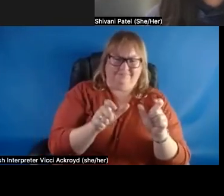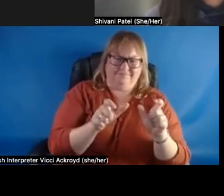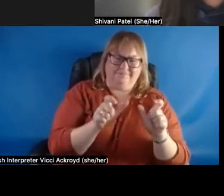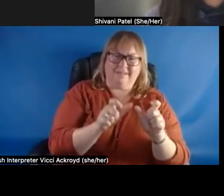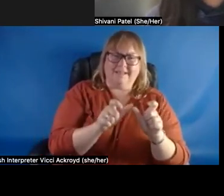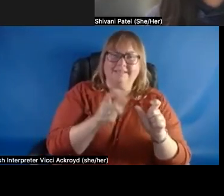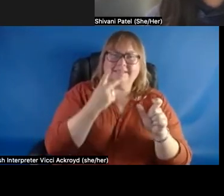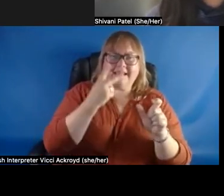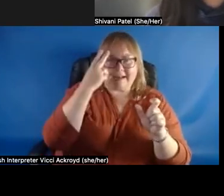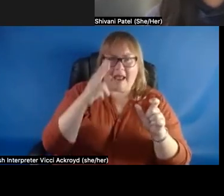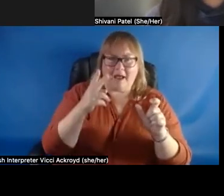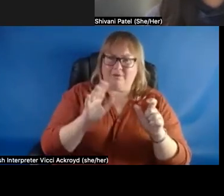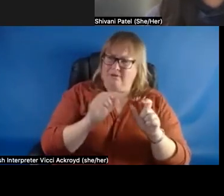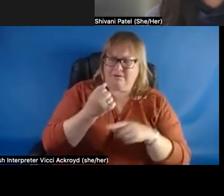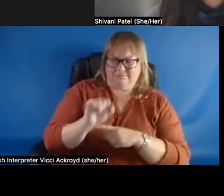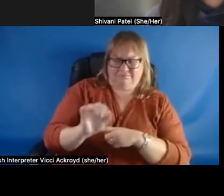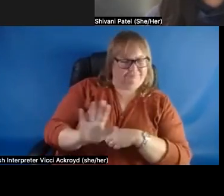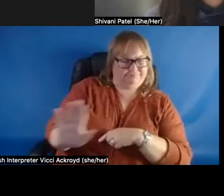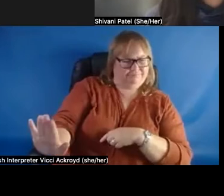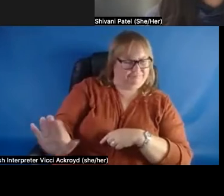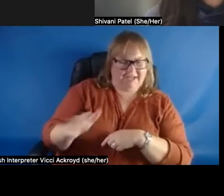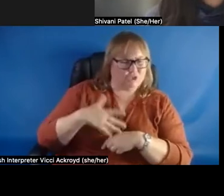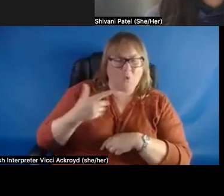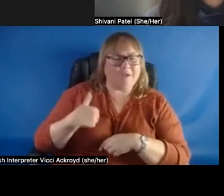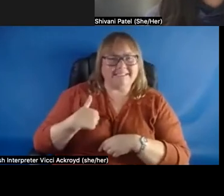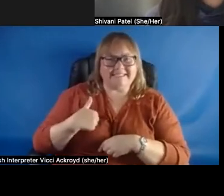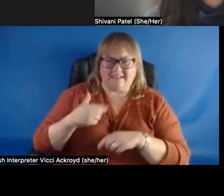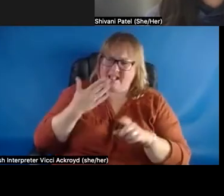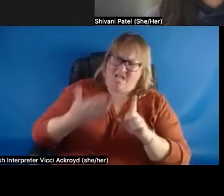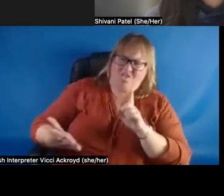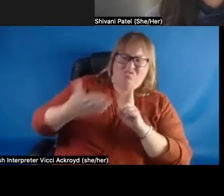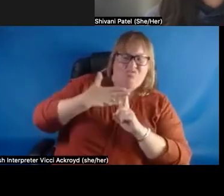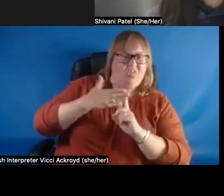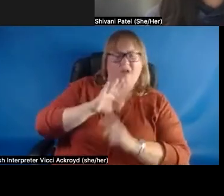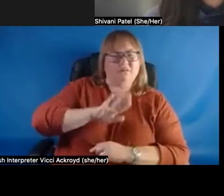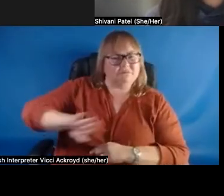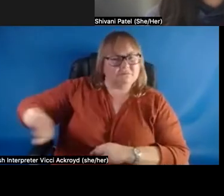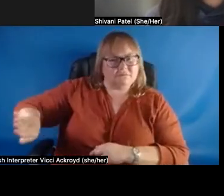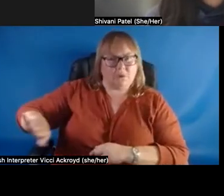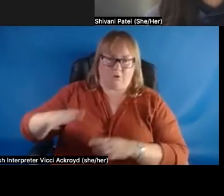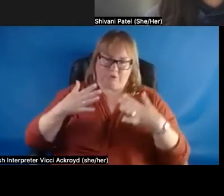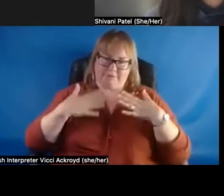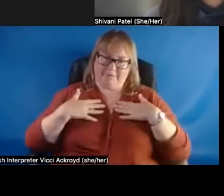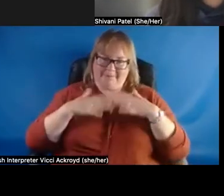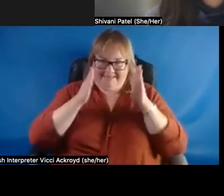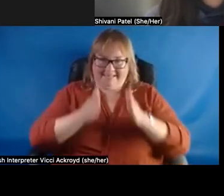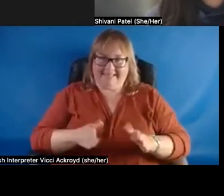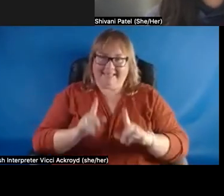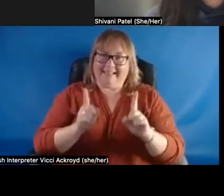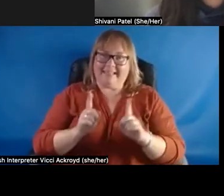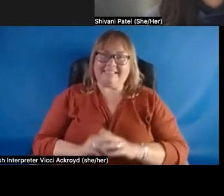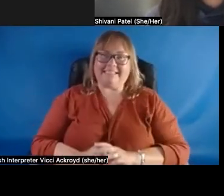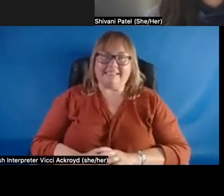I deny that completely? And can I go beyond that? And it's just interesting how there are